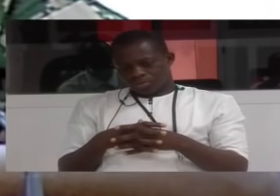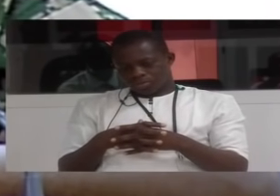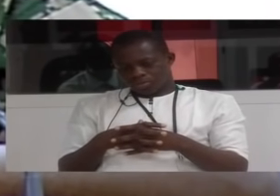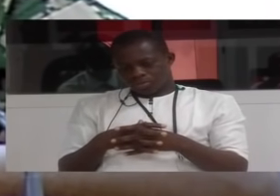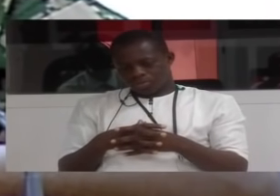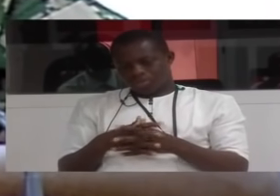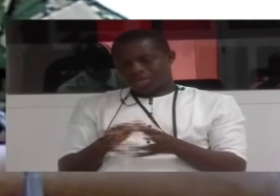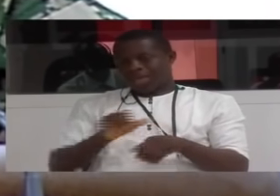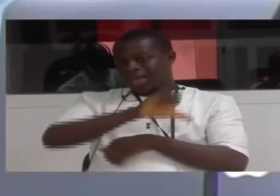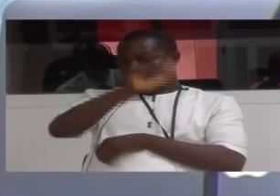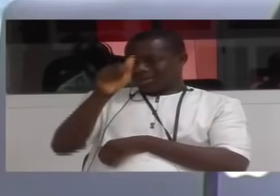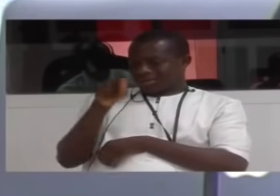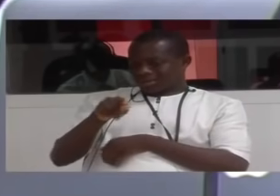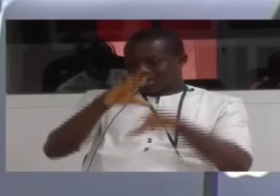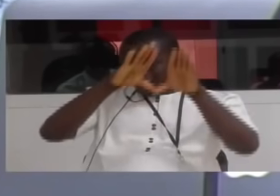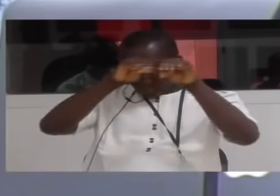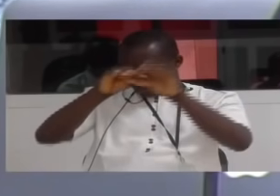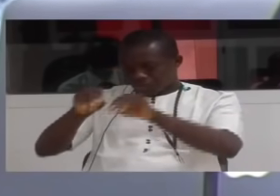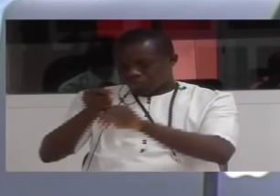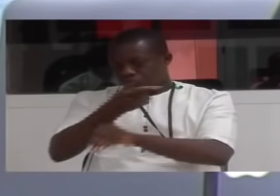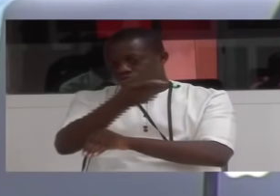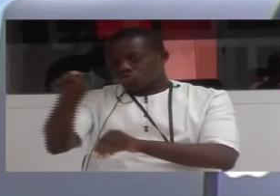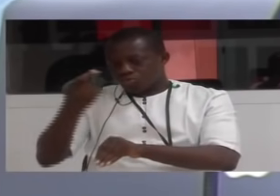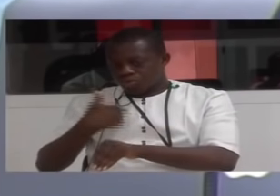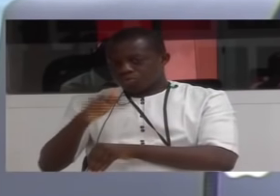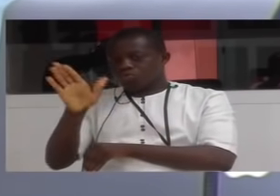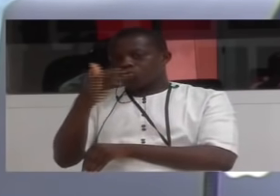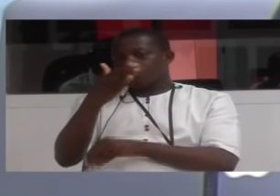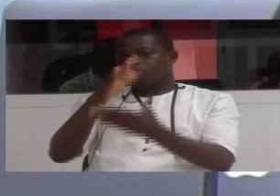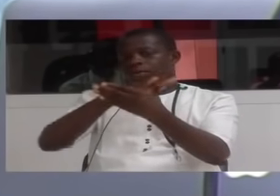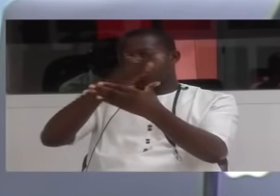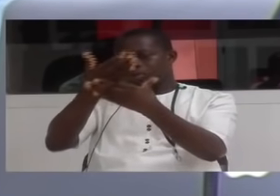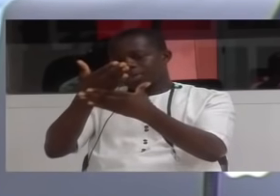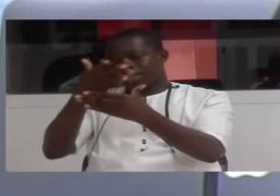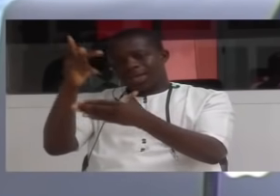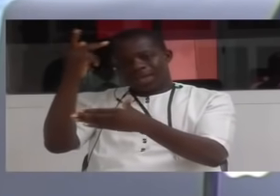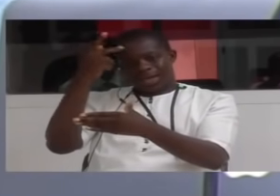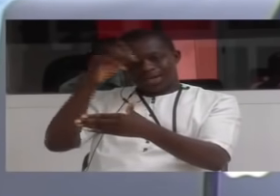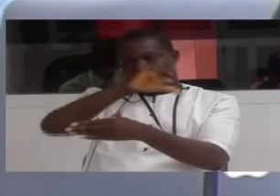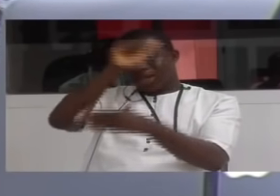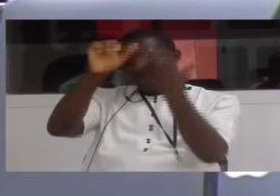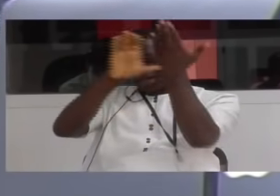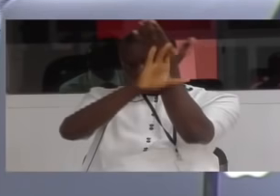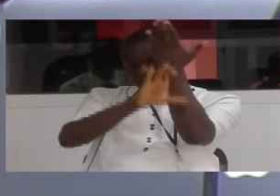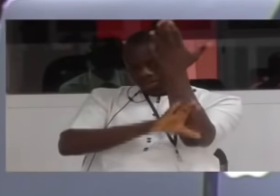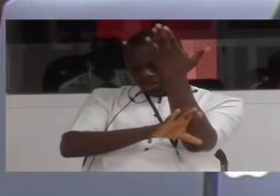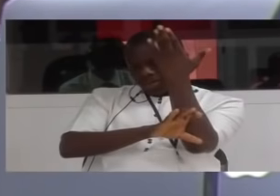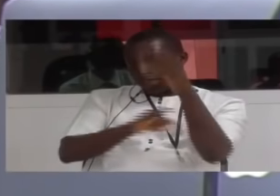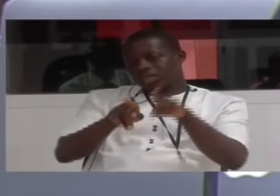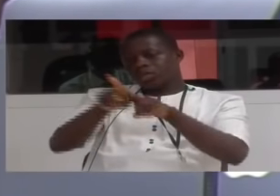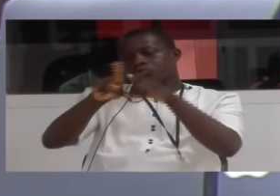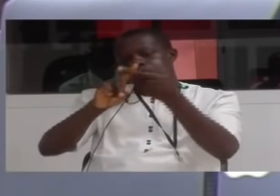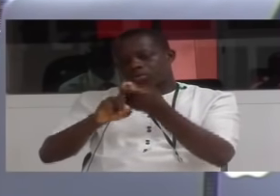And this operation that you were going to carry out in between Kanilai and Kazamas in relation to Mr.